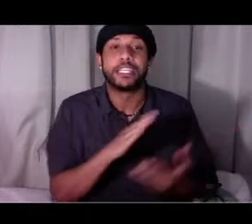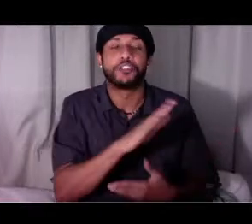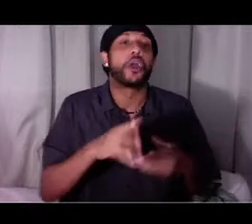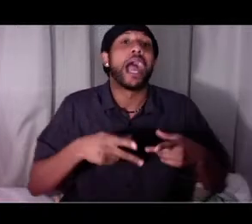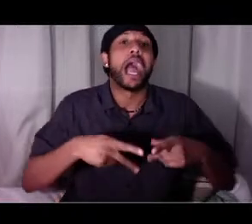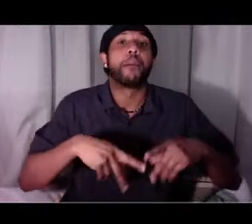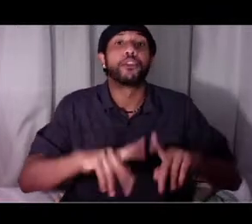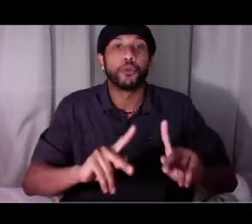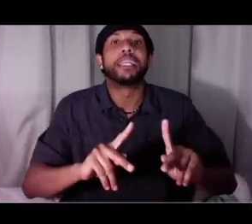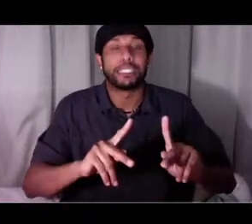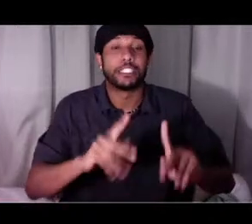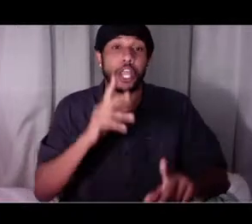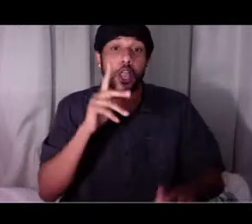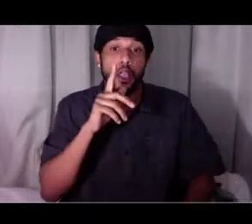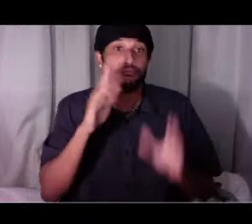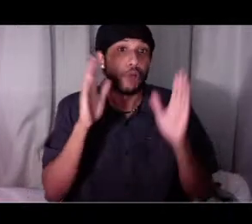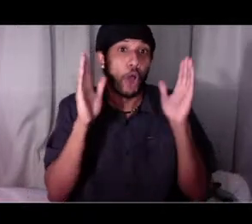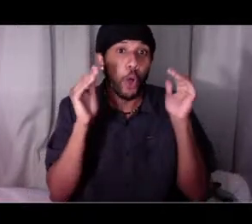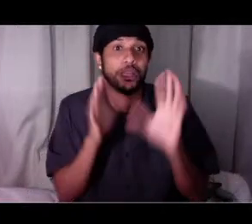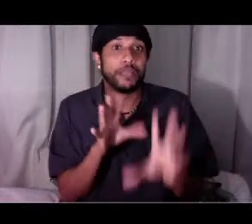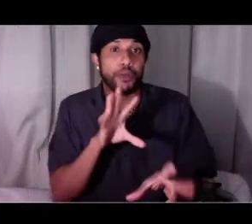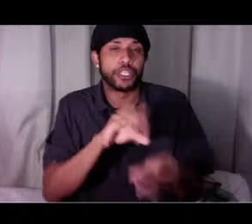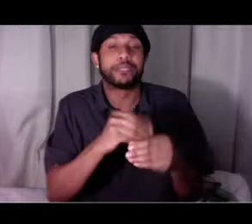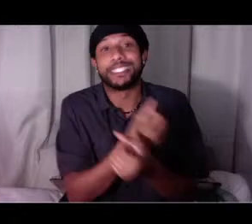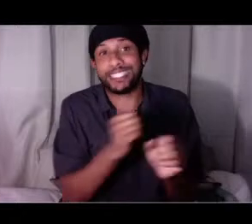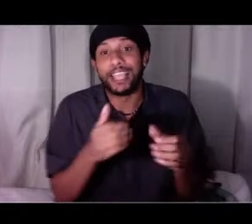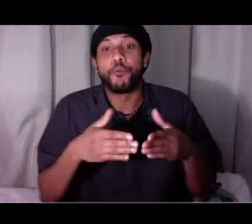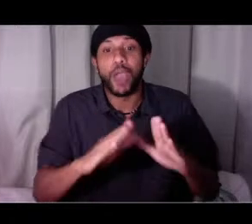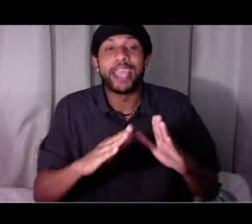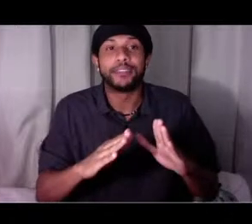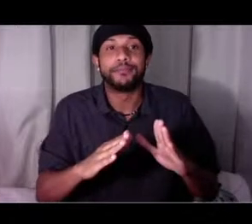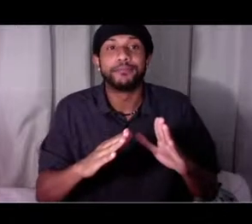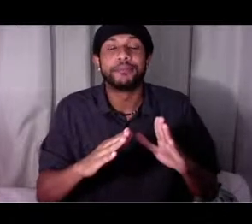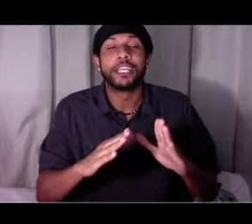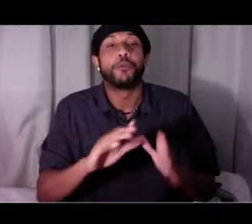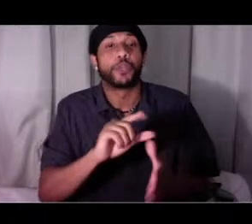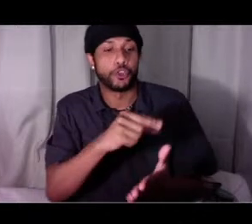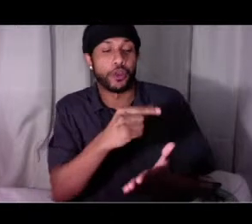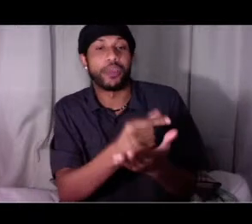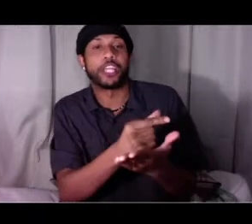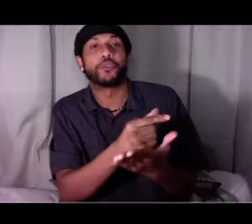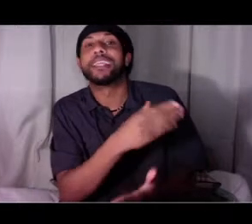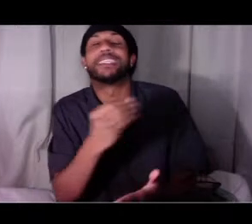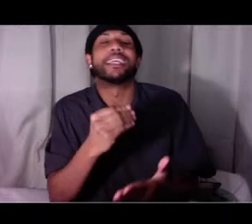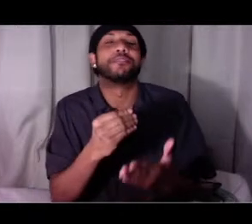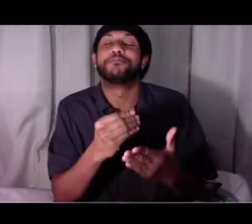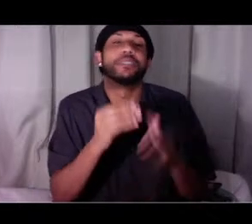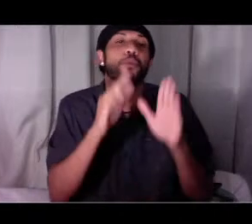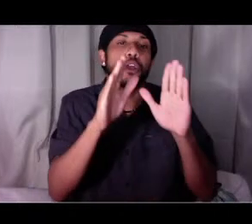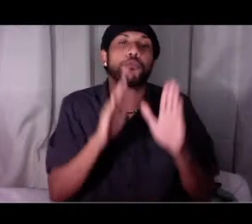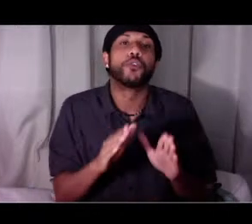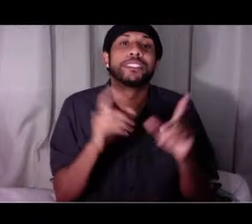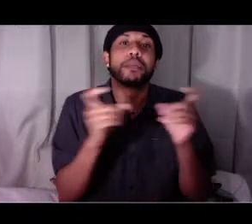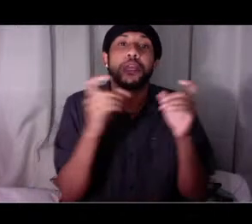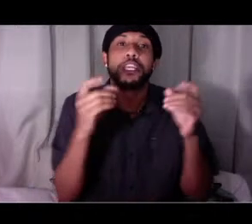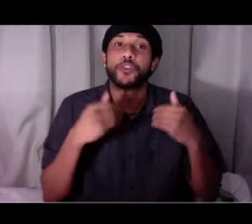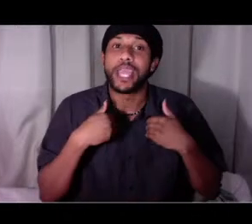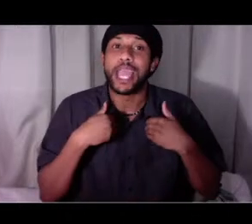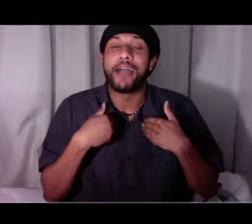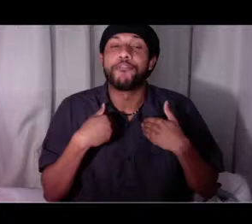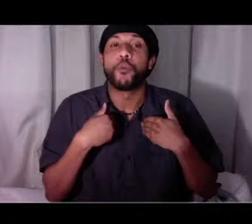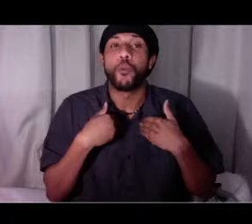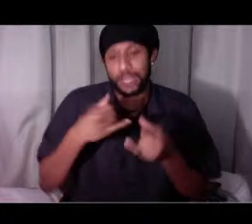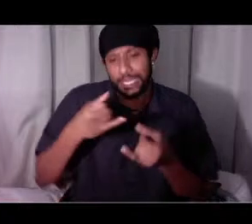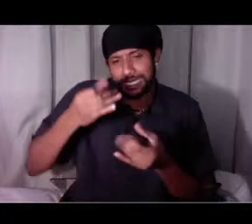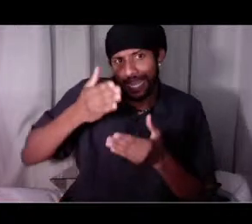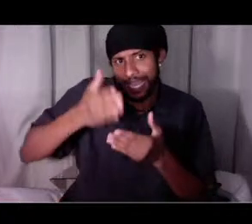to be able to hopefully participate in a safe way uh the upcoming graduations and all the wonderful celebrations we'll have as we enter the latter